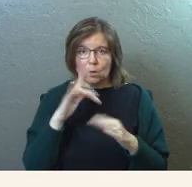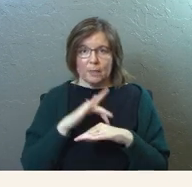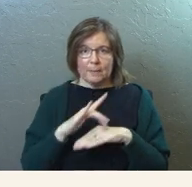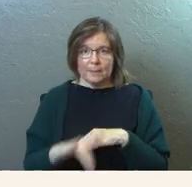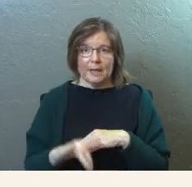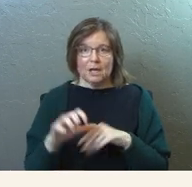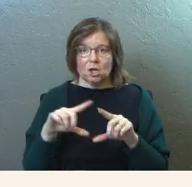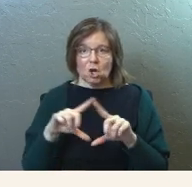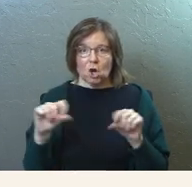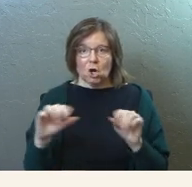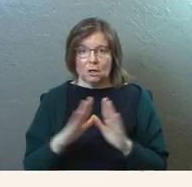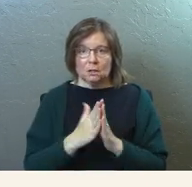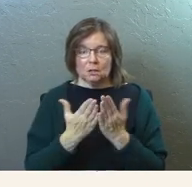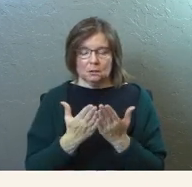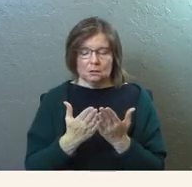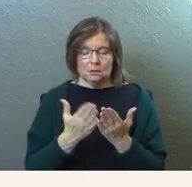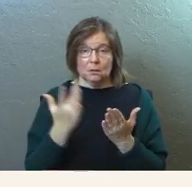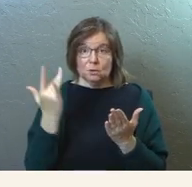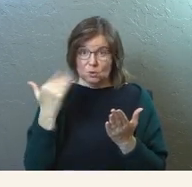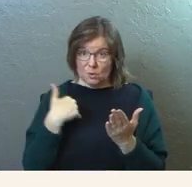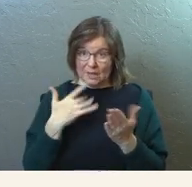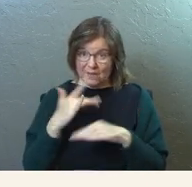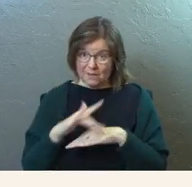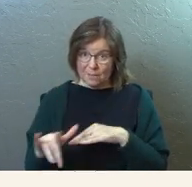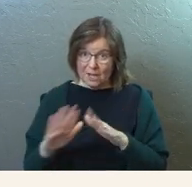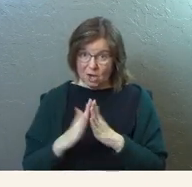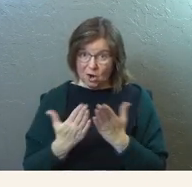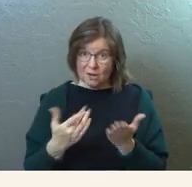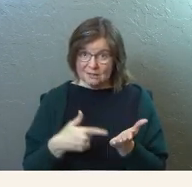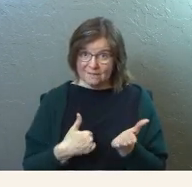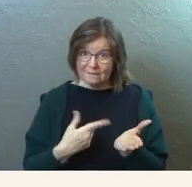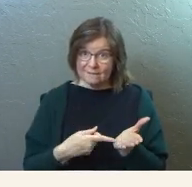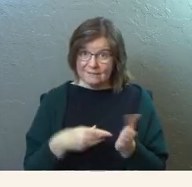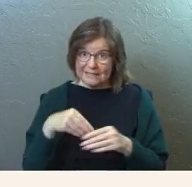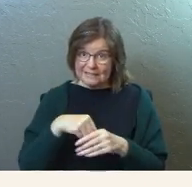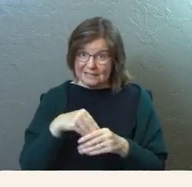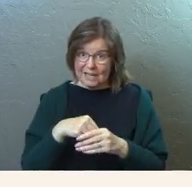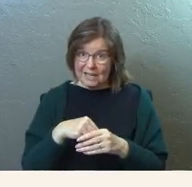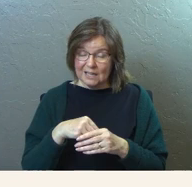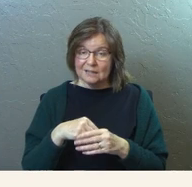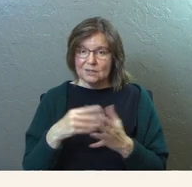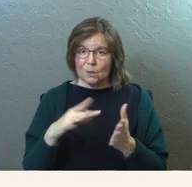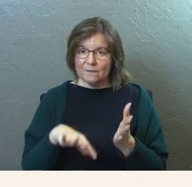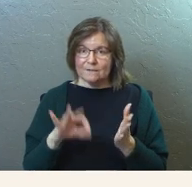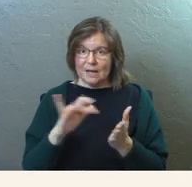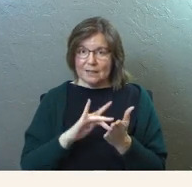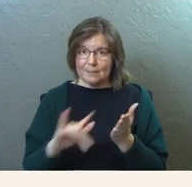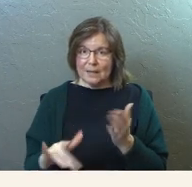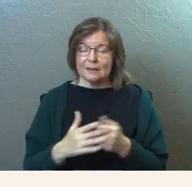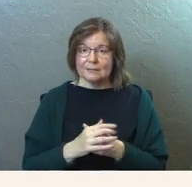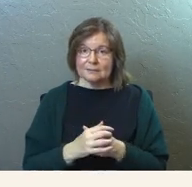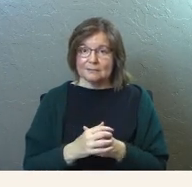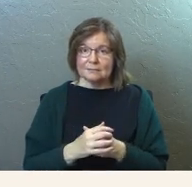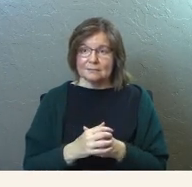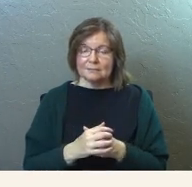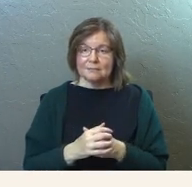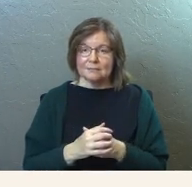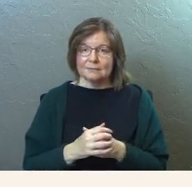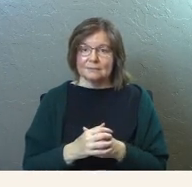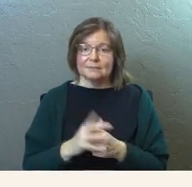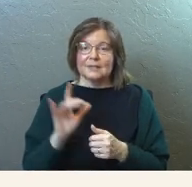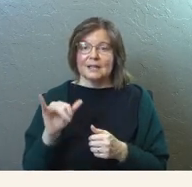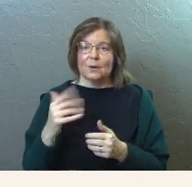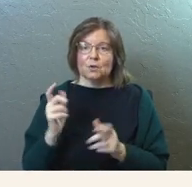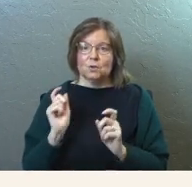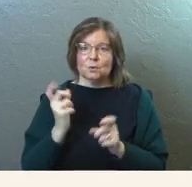blank card. Do you know they have blank cards at the card aisle? You can always find the blank cards.